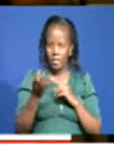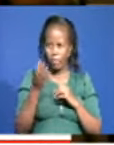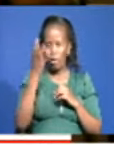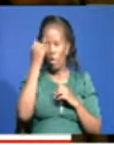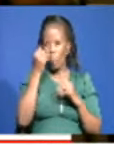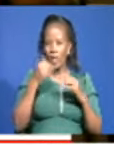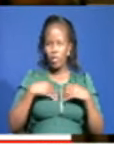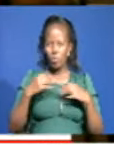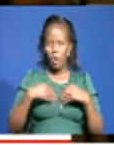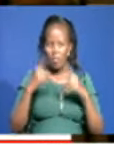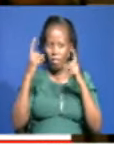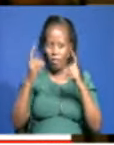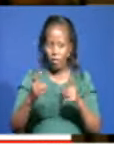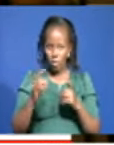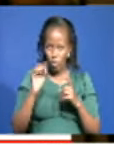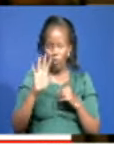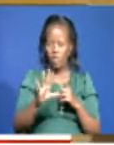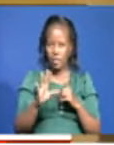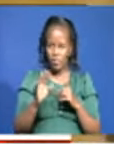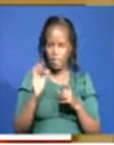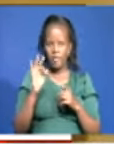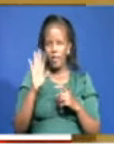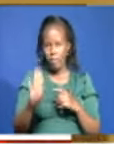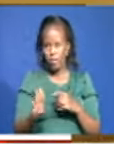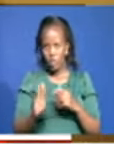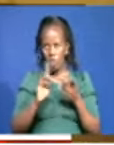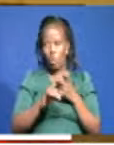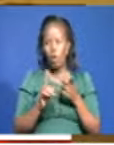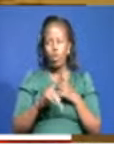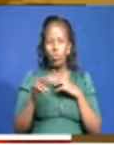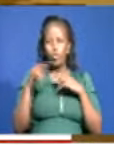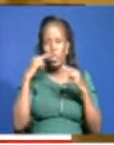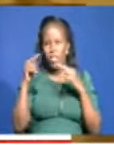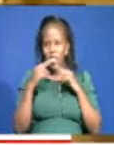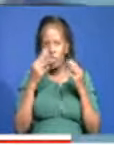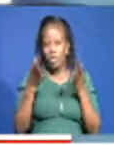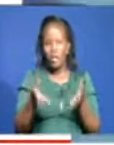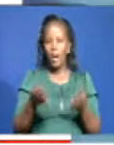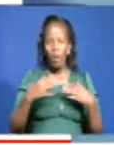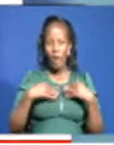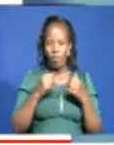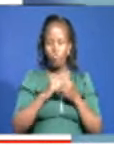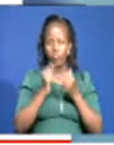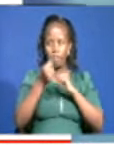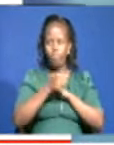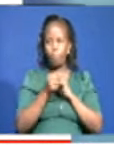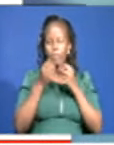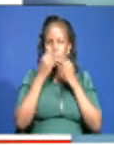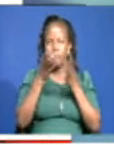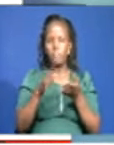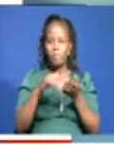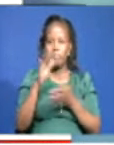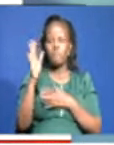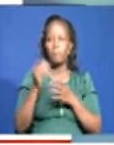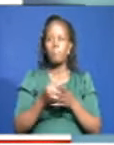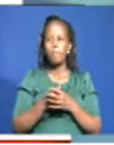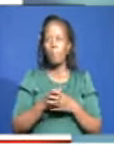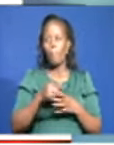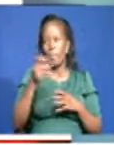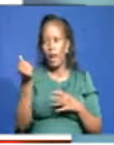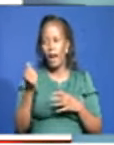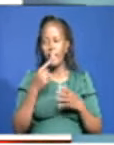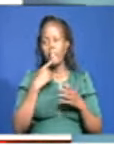their timeline, Hilton's exit has turned into fodder for content. After Hilton tweeted closing